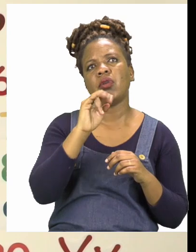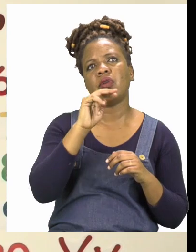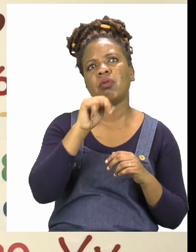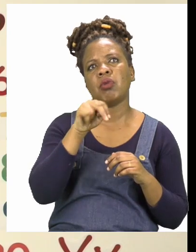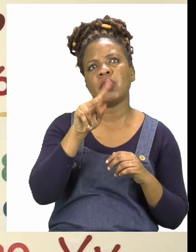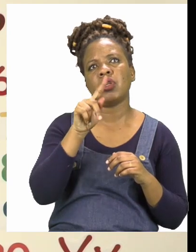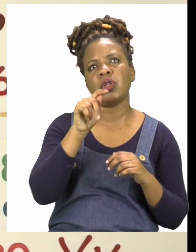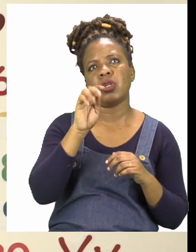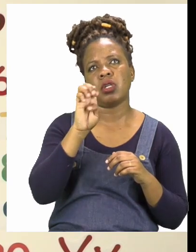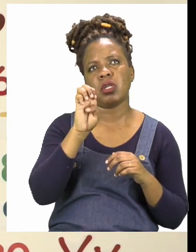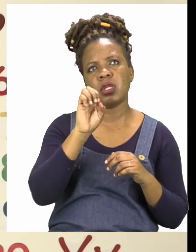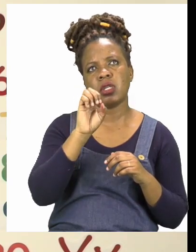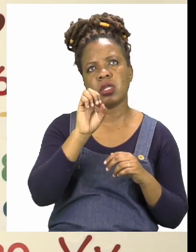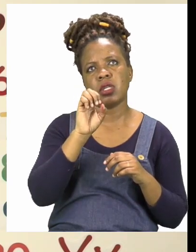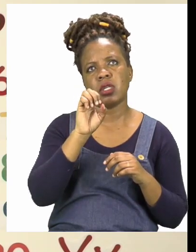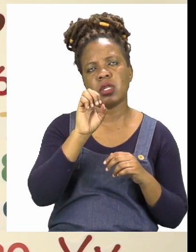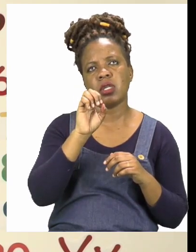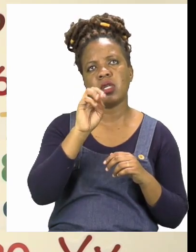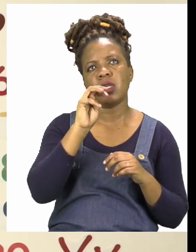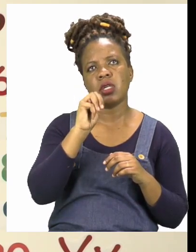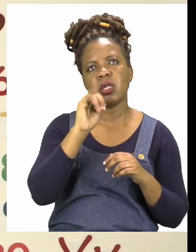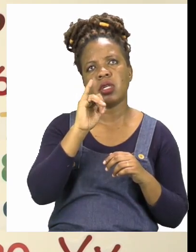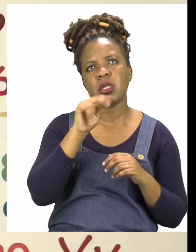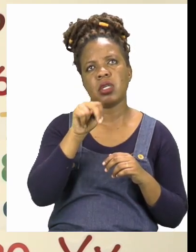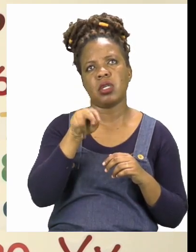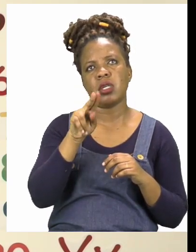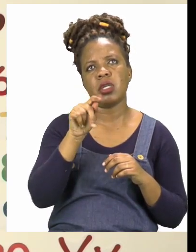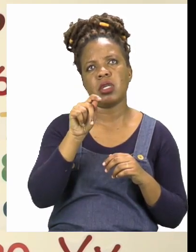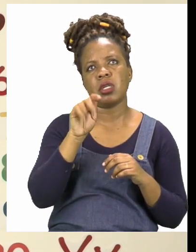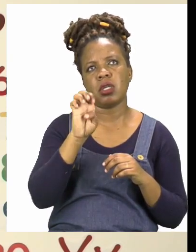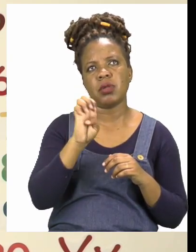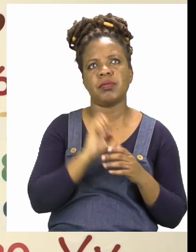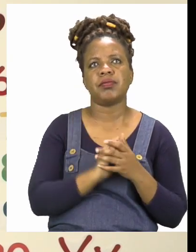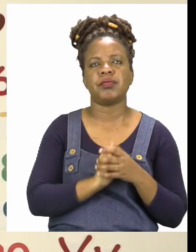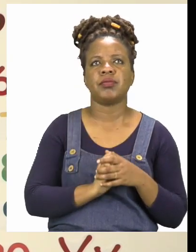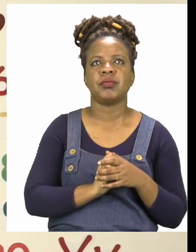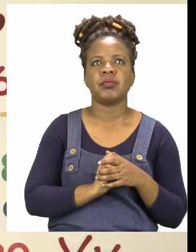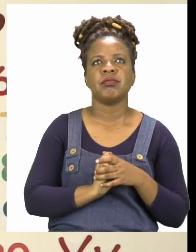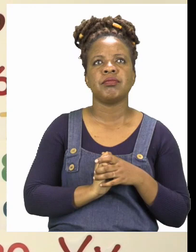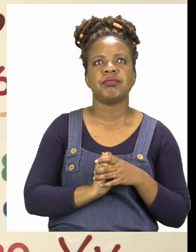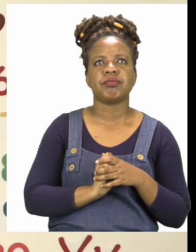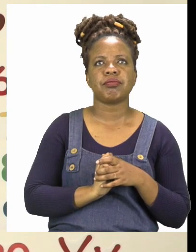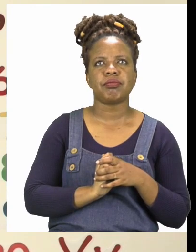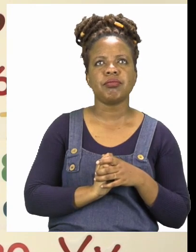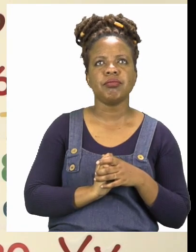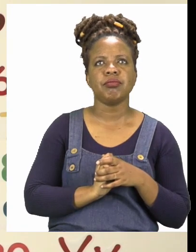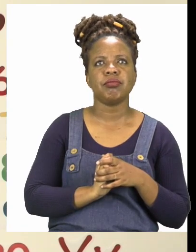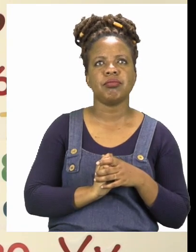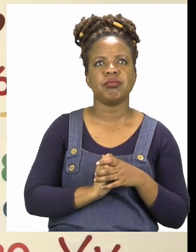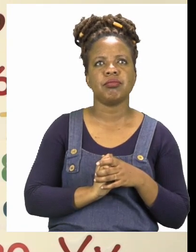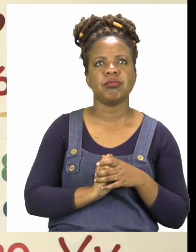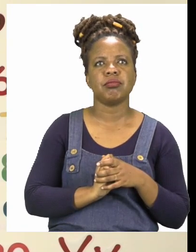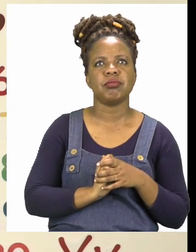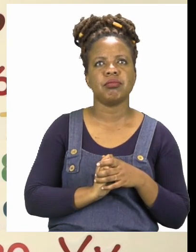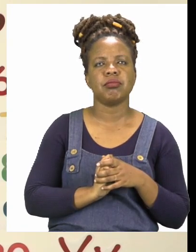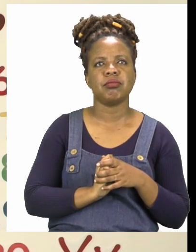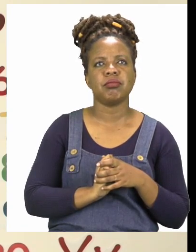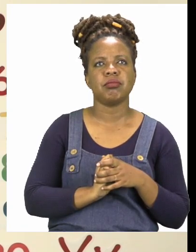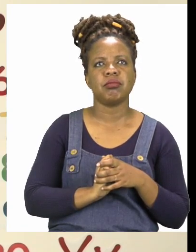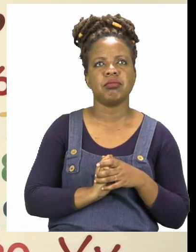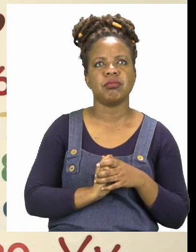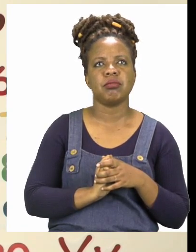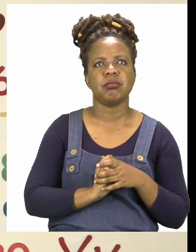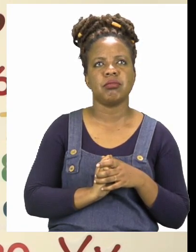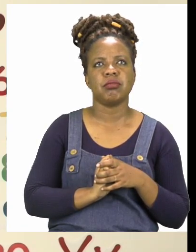12. Now the minute hand has its own different counting system. It counts normally, but when we're